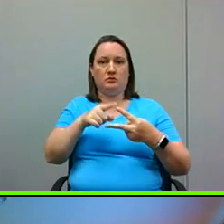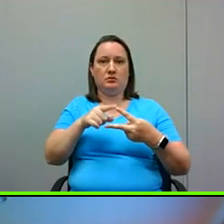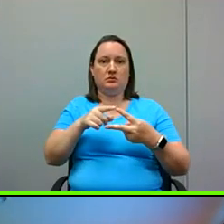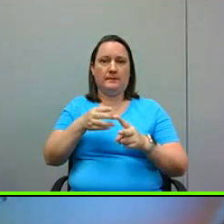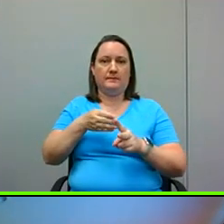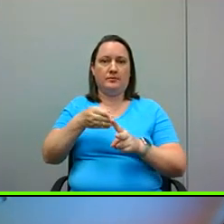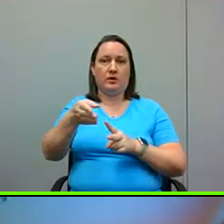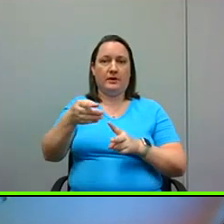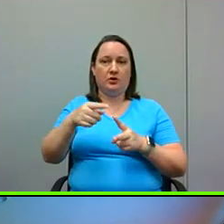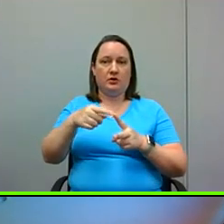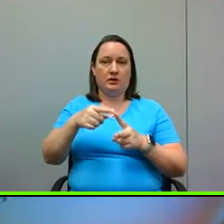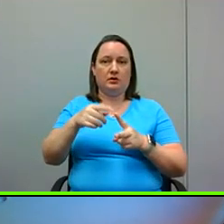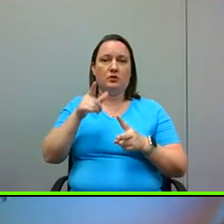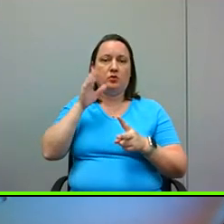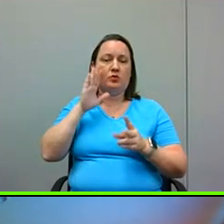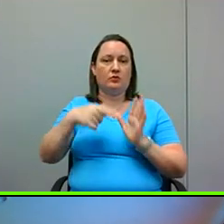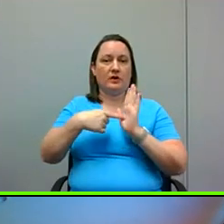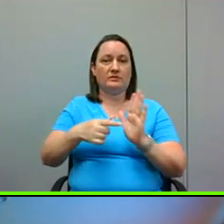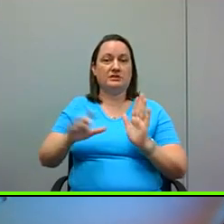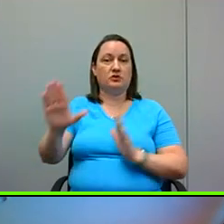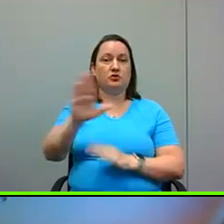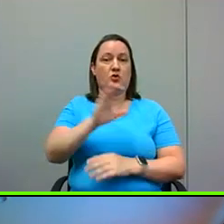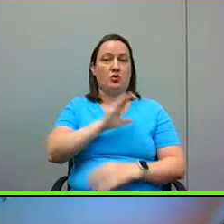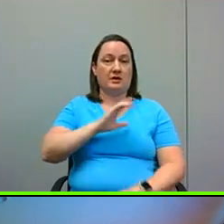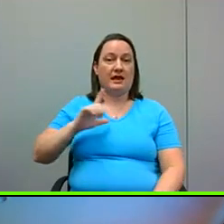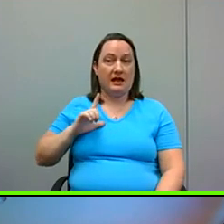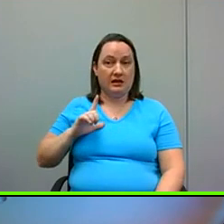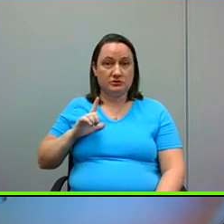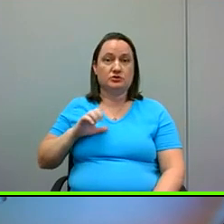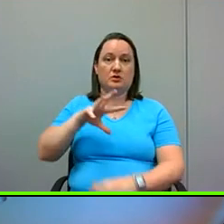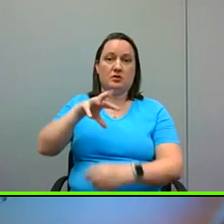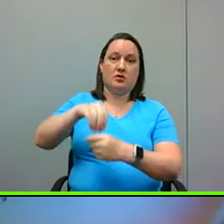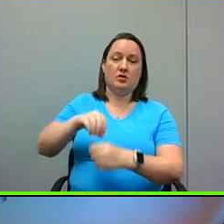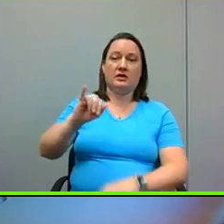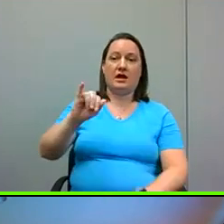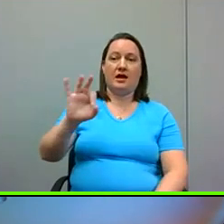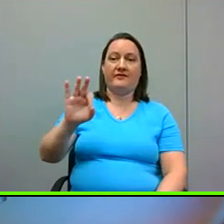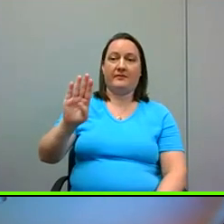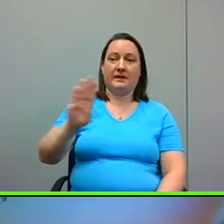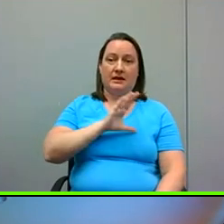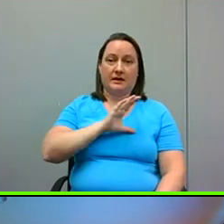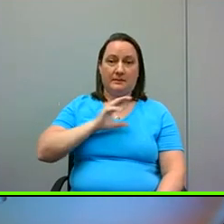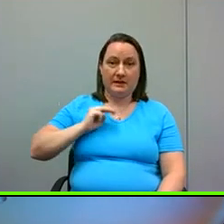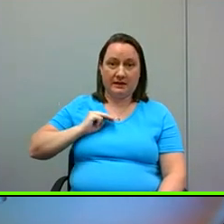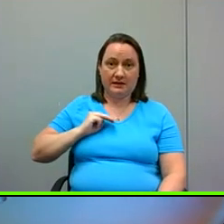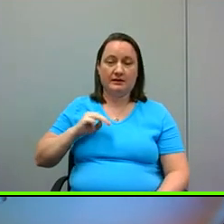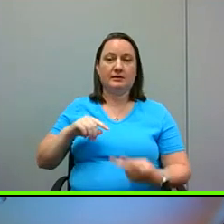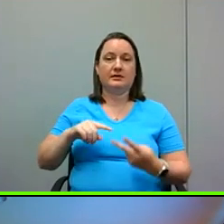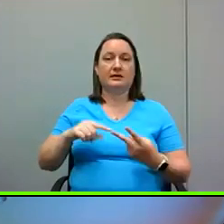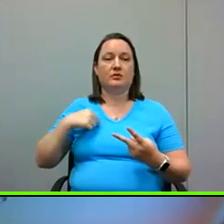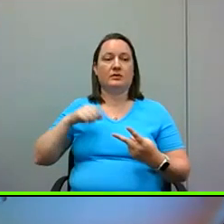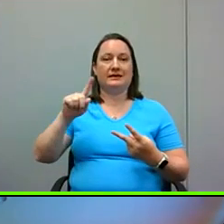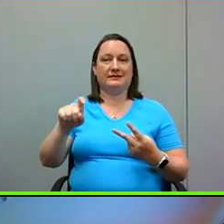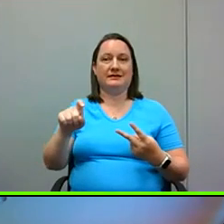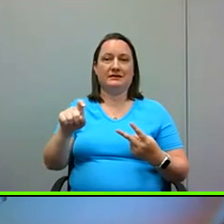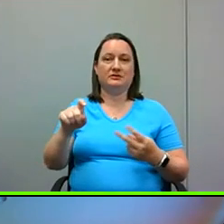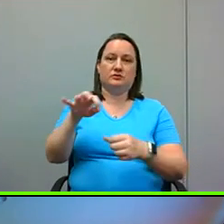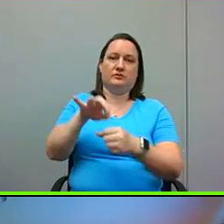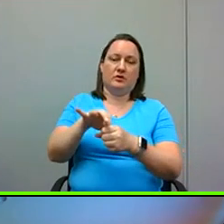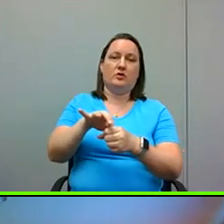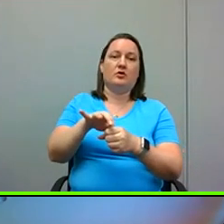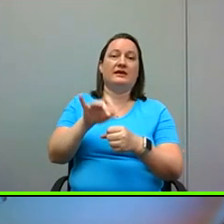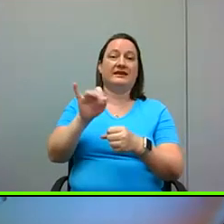to represent your council on the IFB committee, and we need to vote